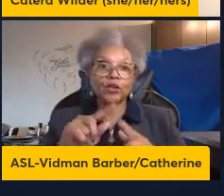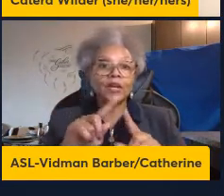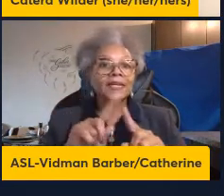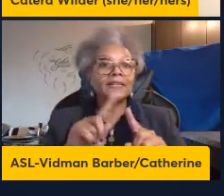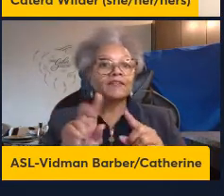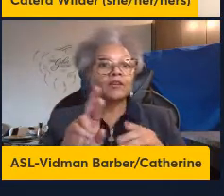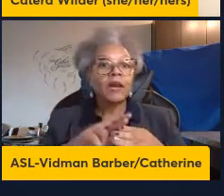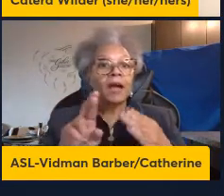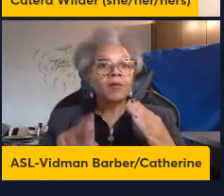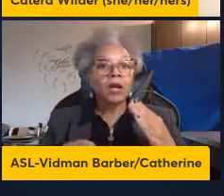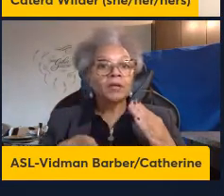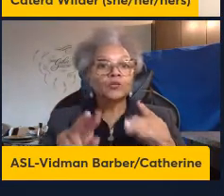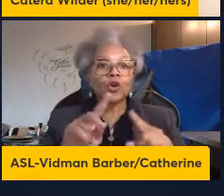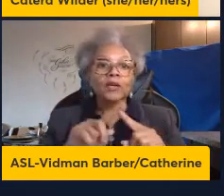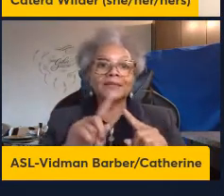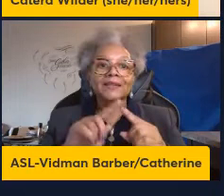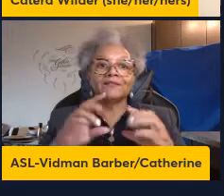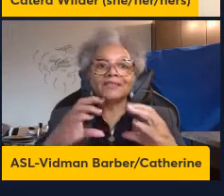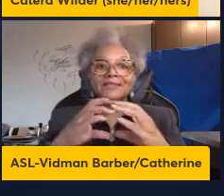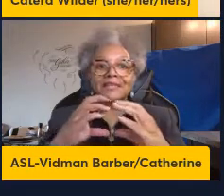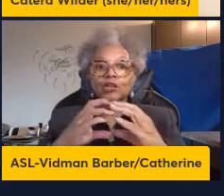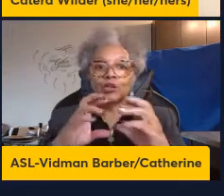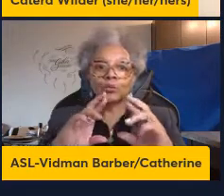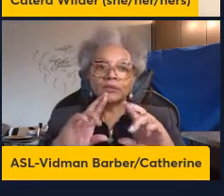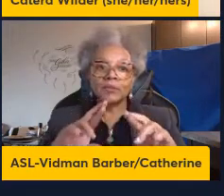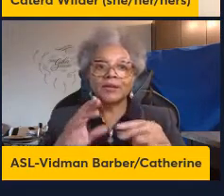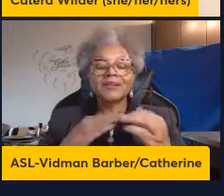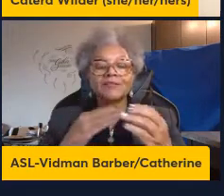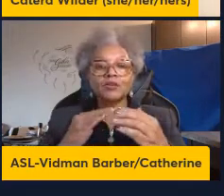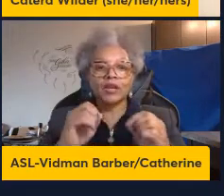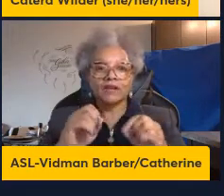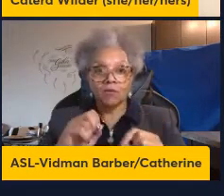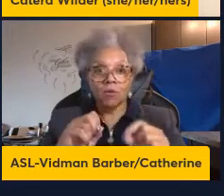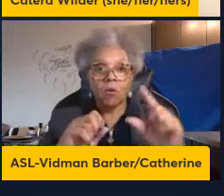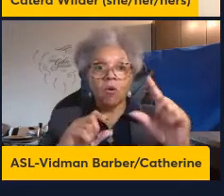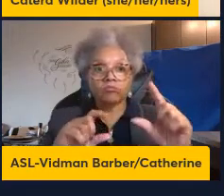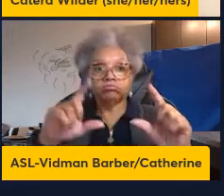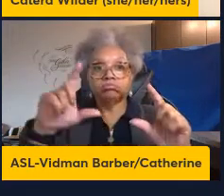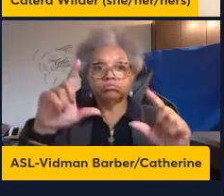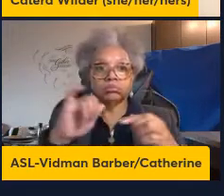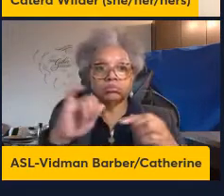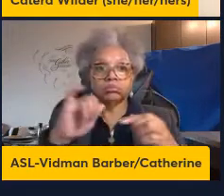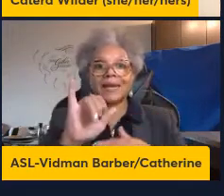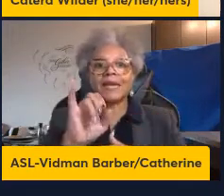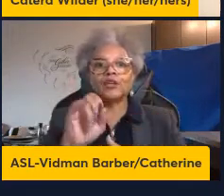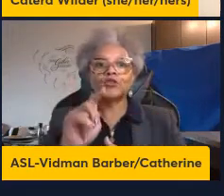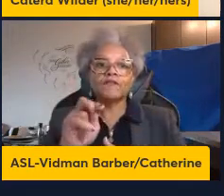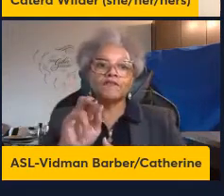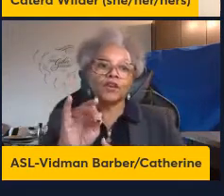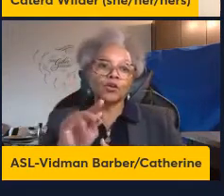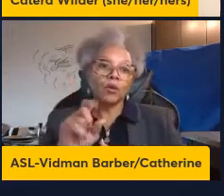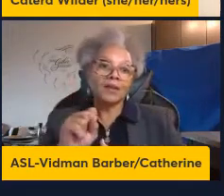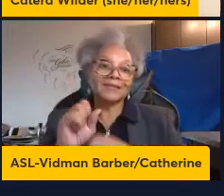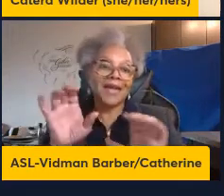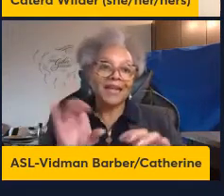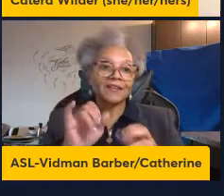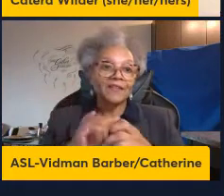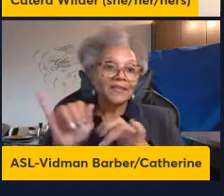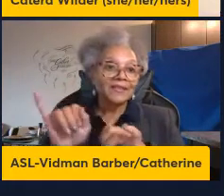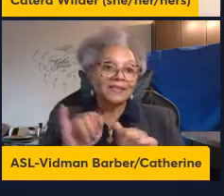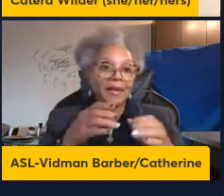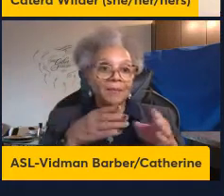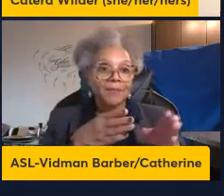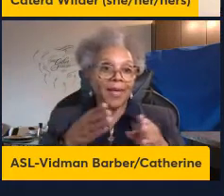outcomes or different cellular responses, even though you have all of these interferons that activate the same pathway? And if you do get